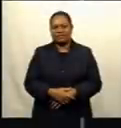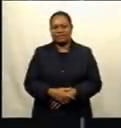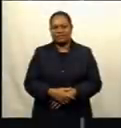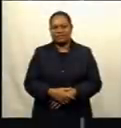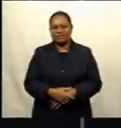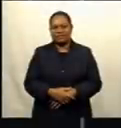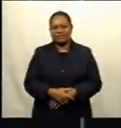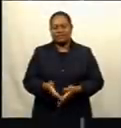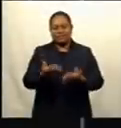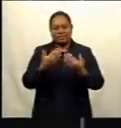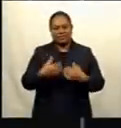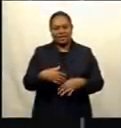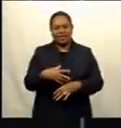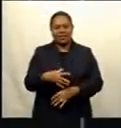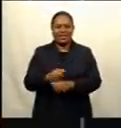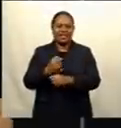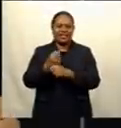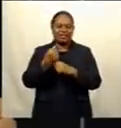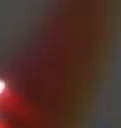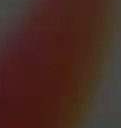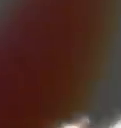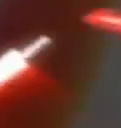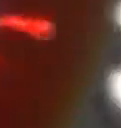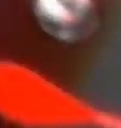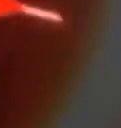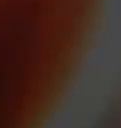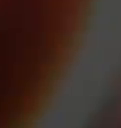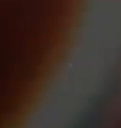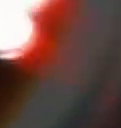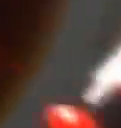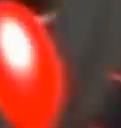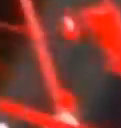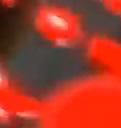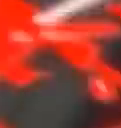And let's catch up with Jamie for all the latest in sports.